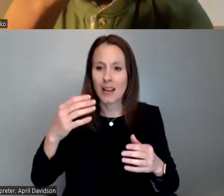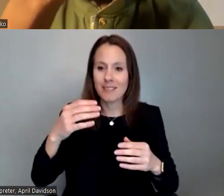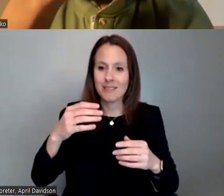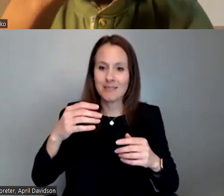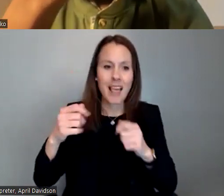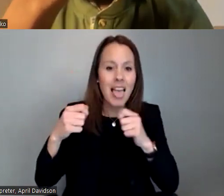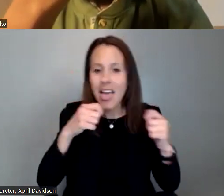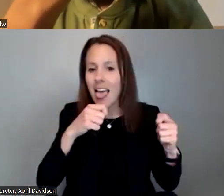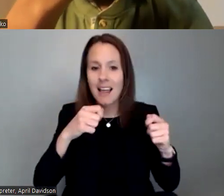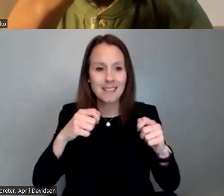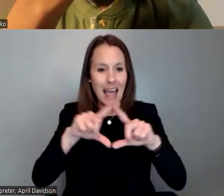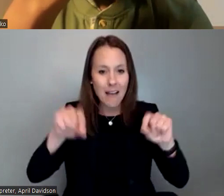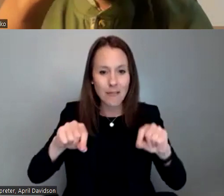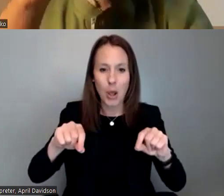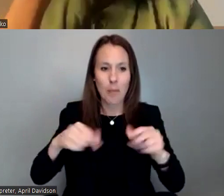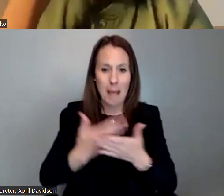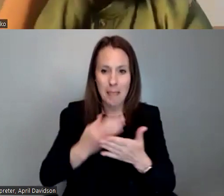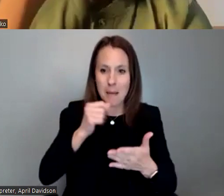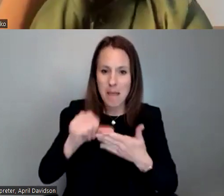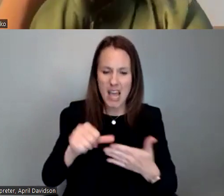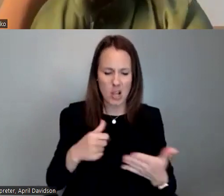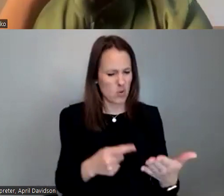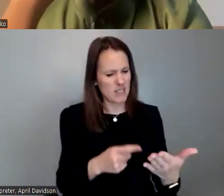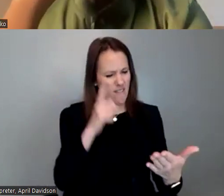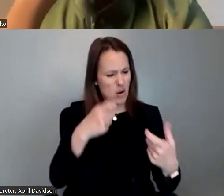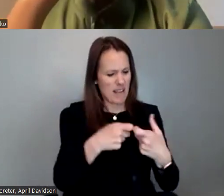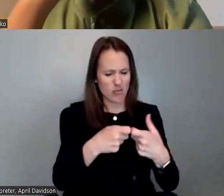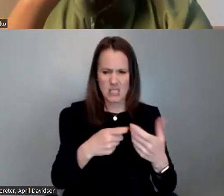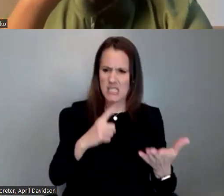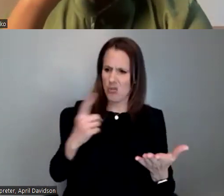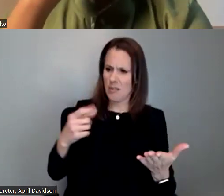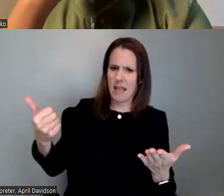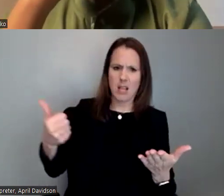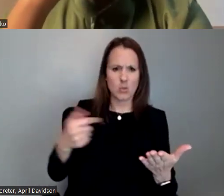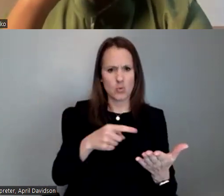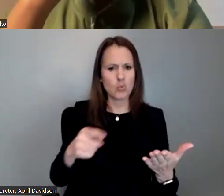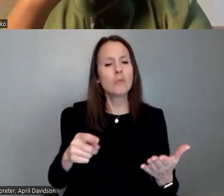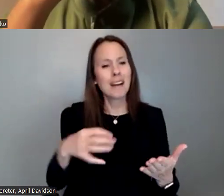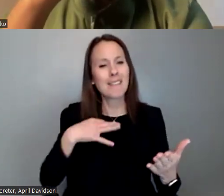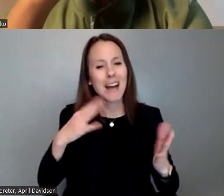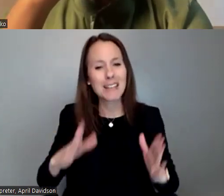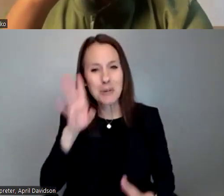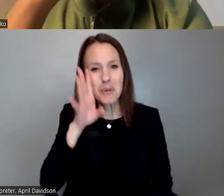the mail, who is this, the light bill or is it something else? A volunteer would read that for you.